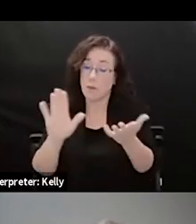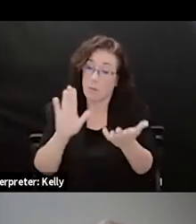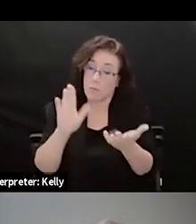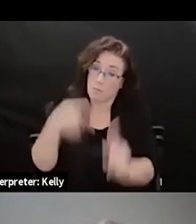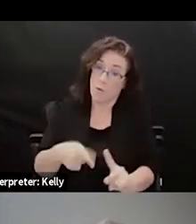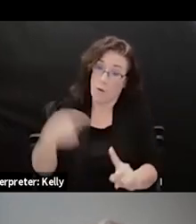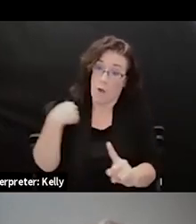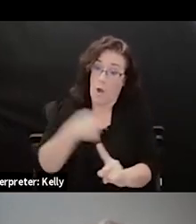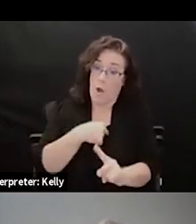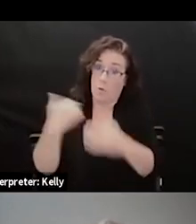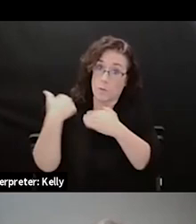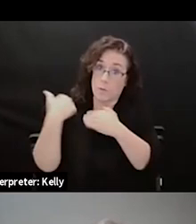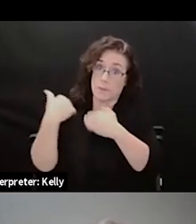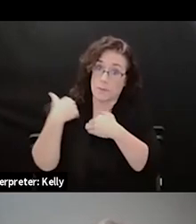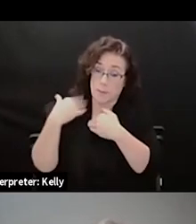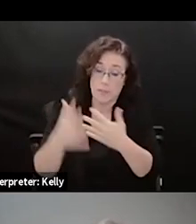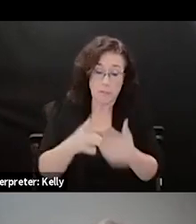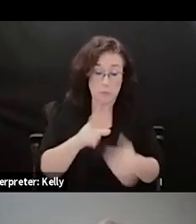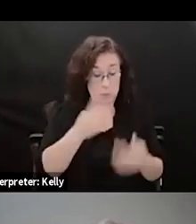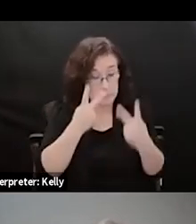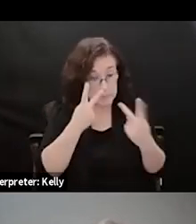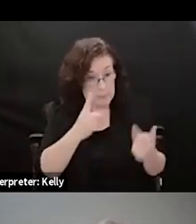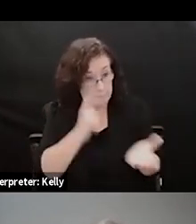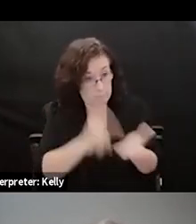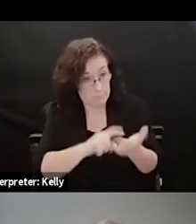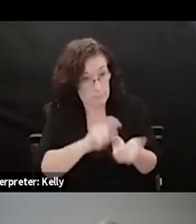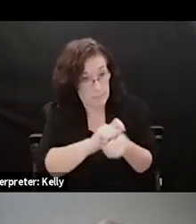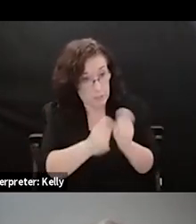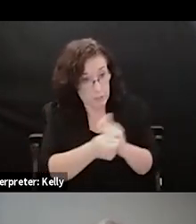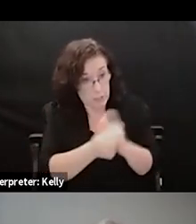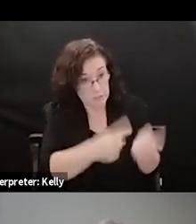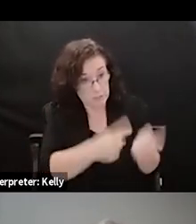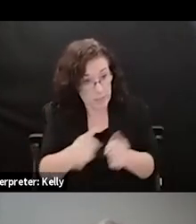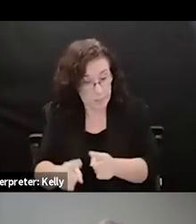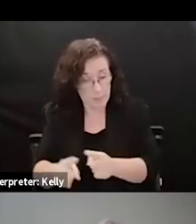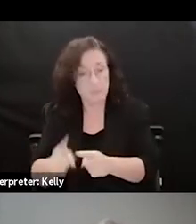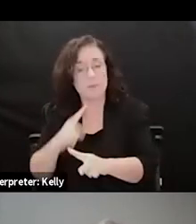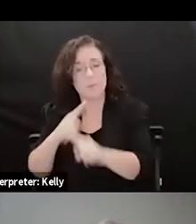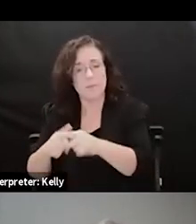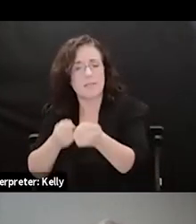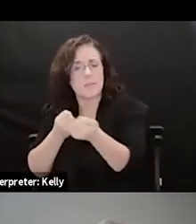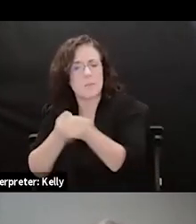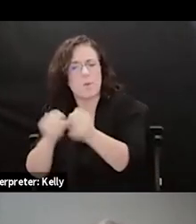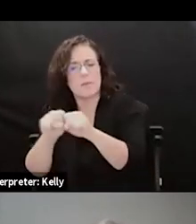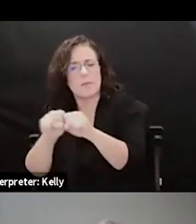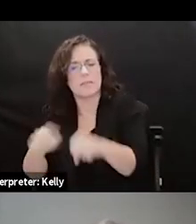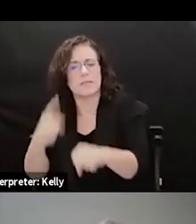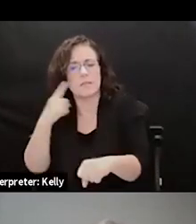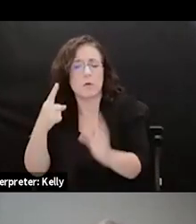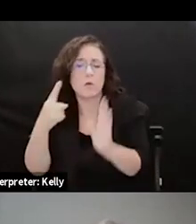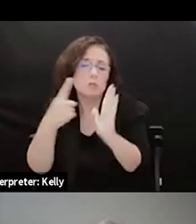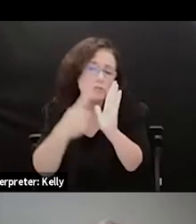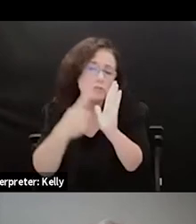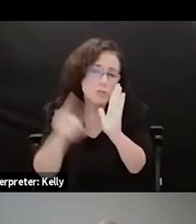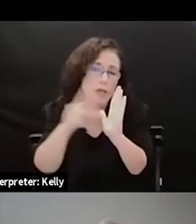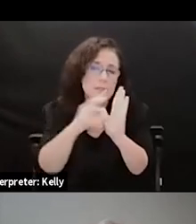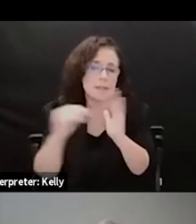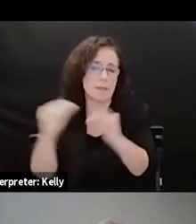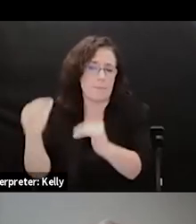the right skills and that we have the right systems and balance the checks and balances system in place as management